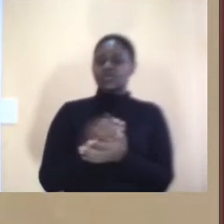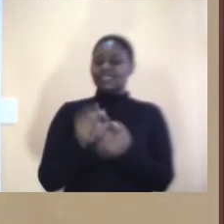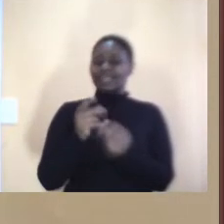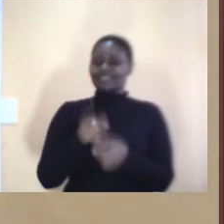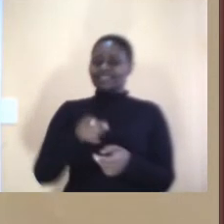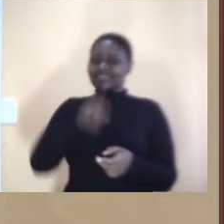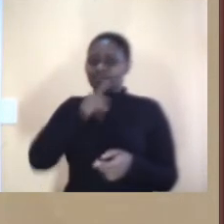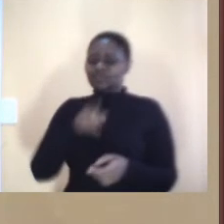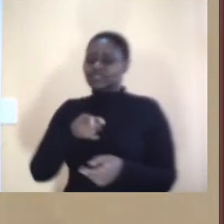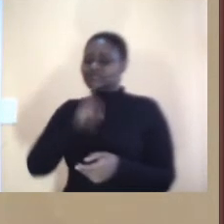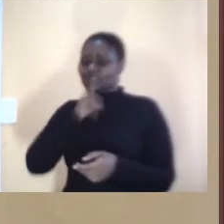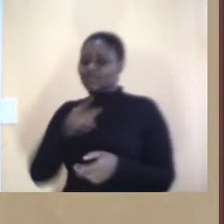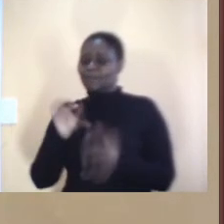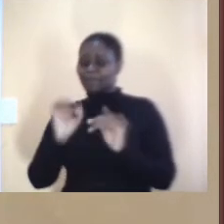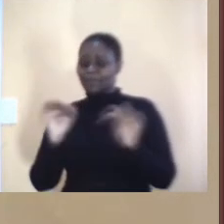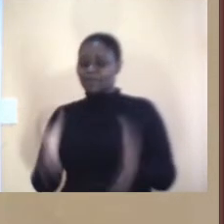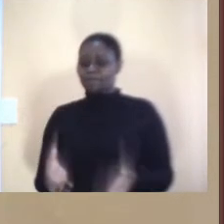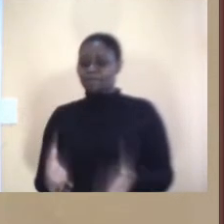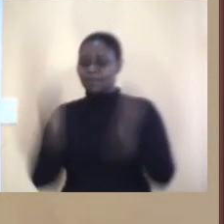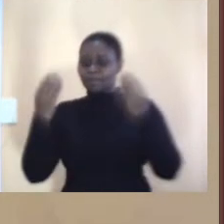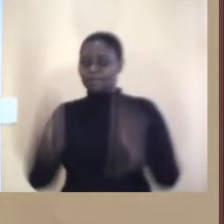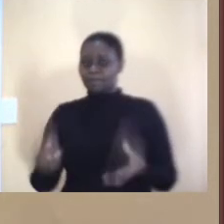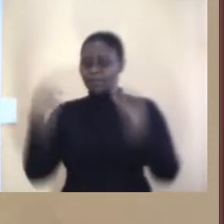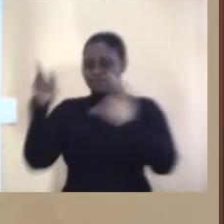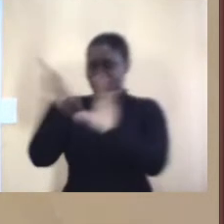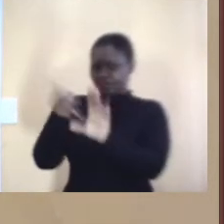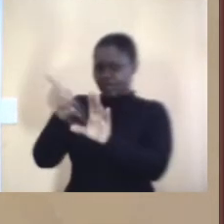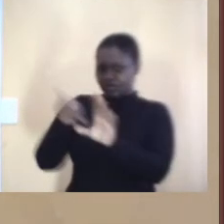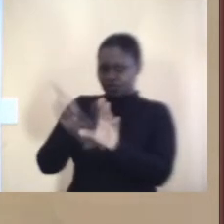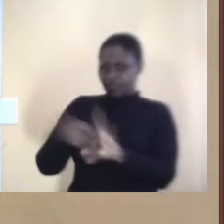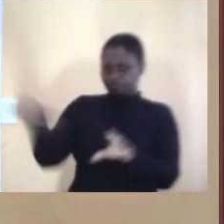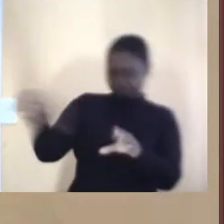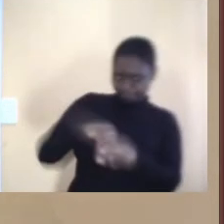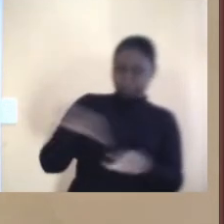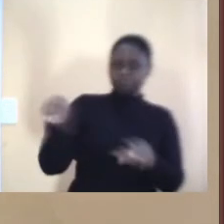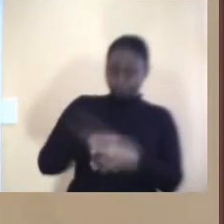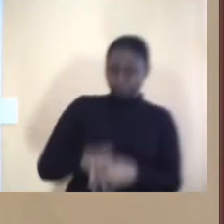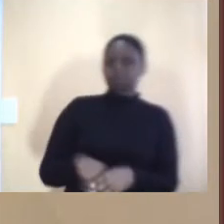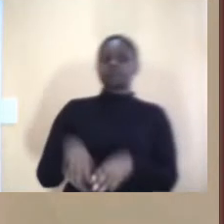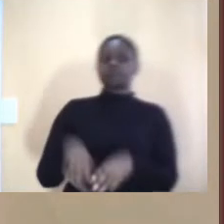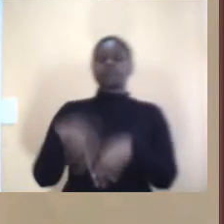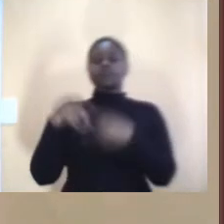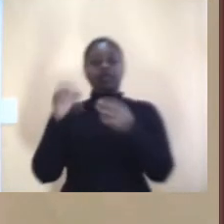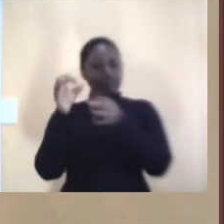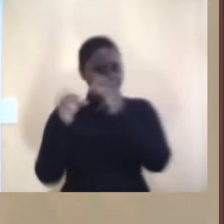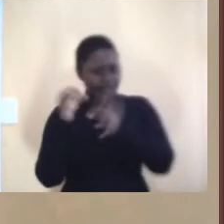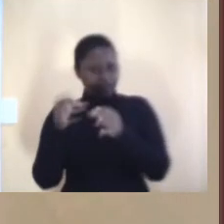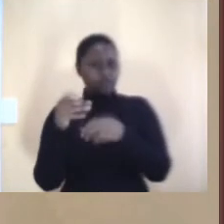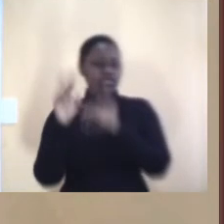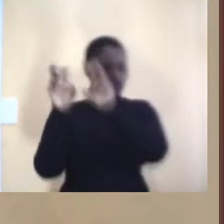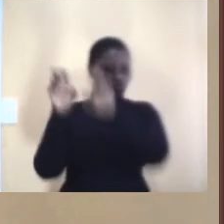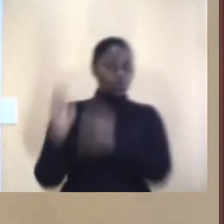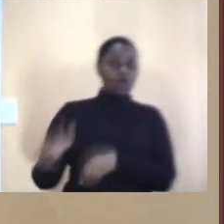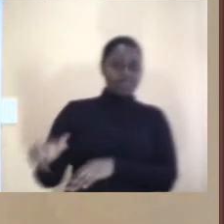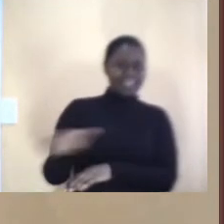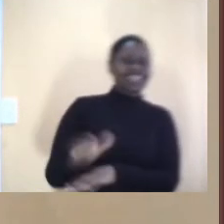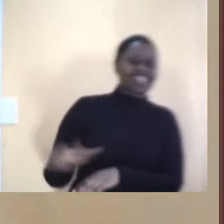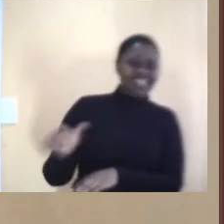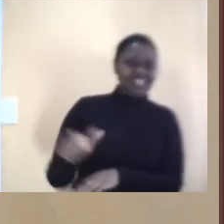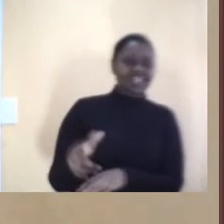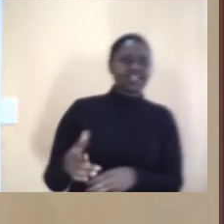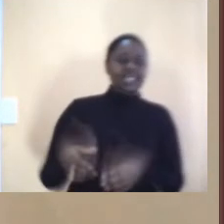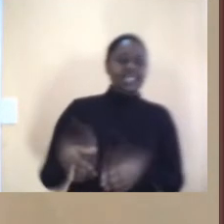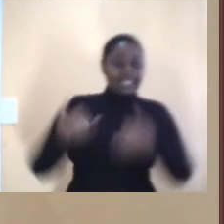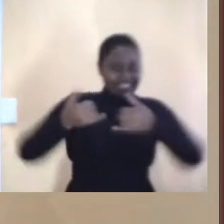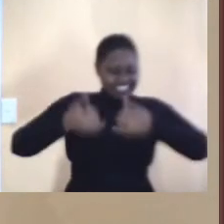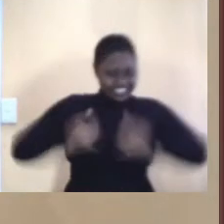are found in KZN, they also partake. We must also address the issue of expropriation of land without compensation. It is